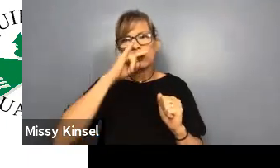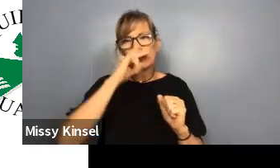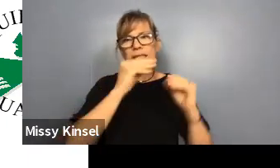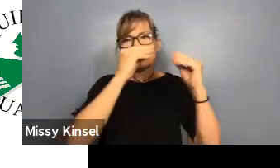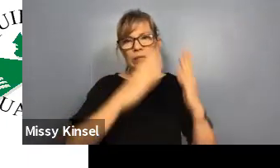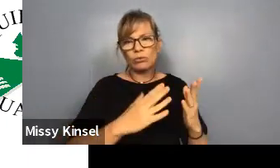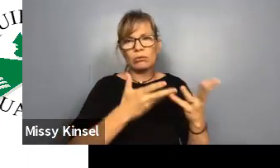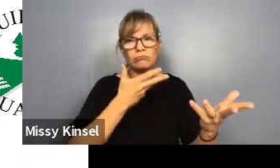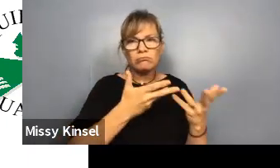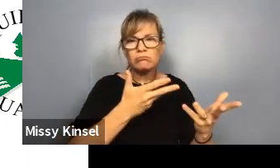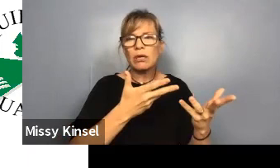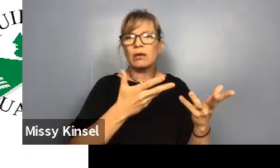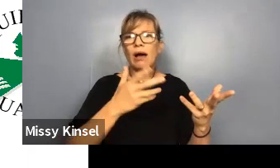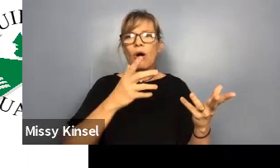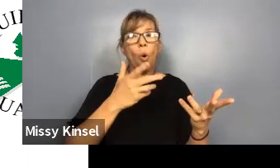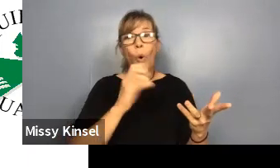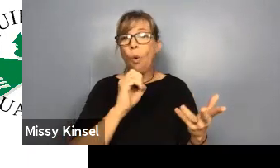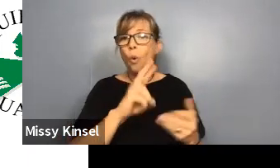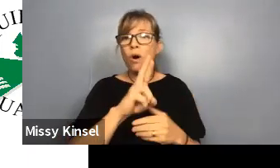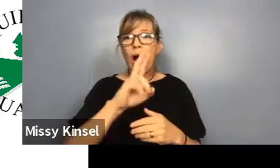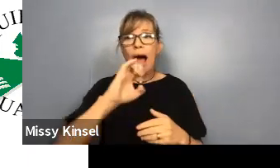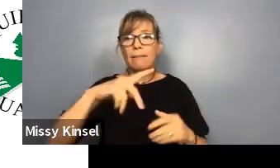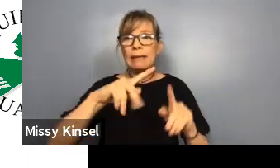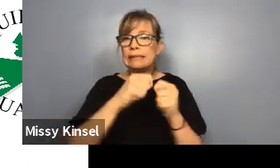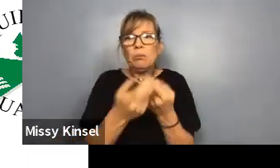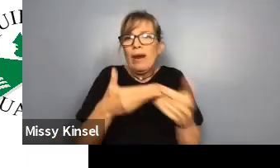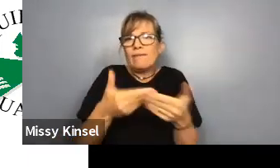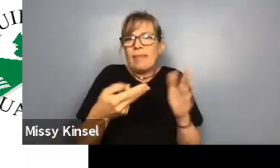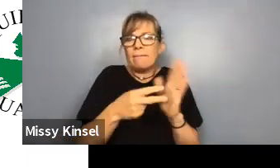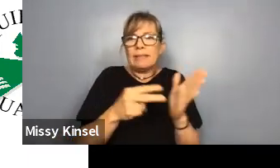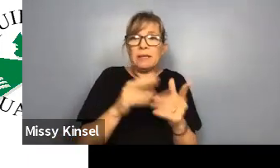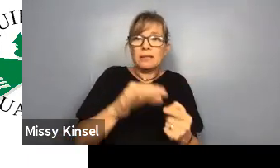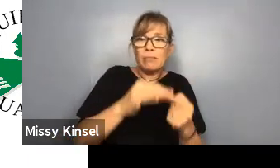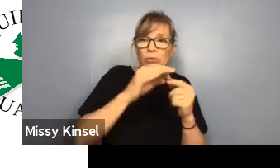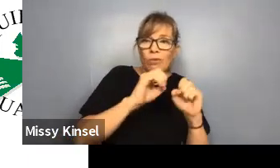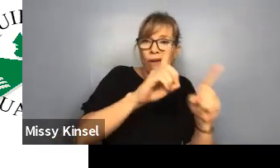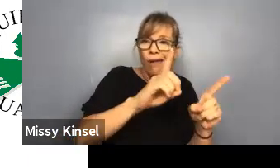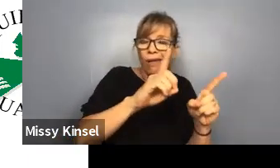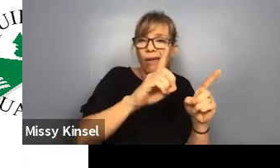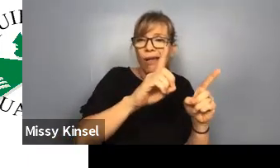or IEP team, you know, whatever that means, if it's the special education